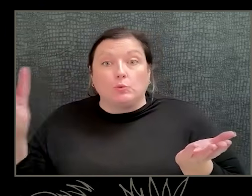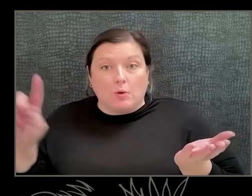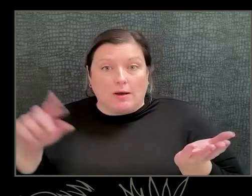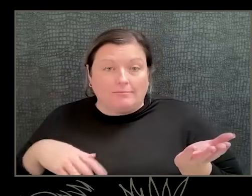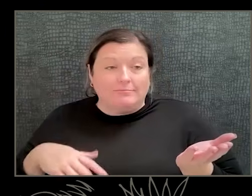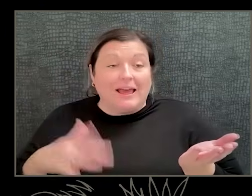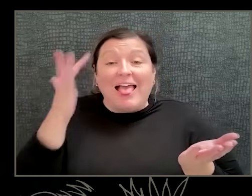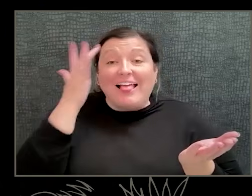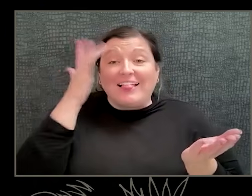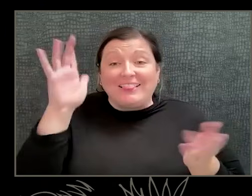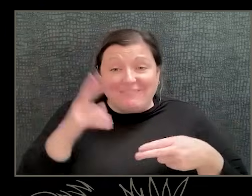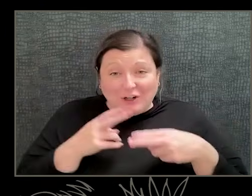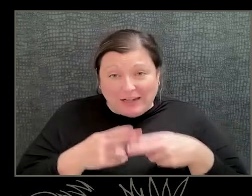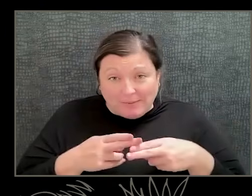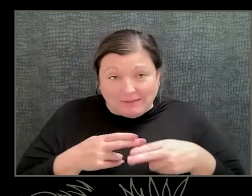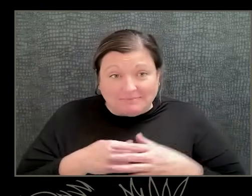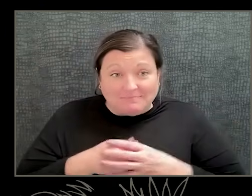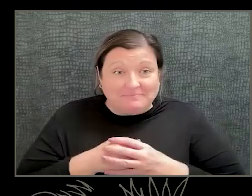naming.